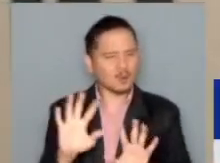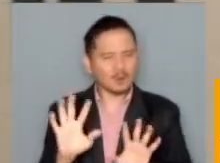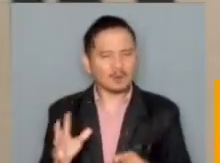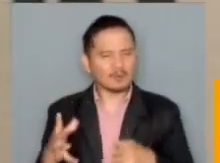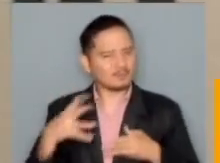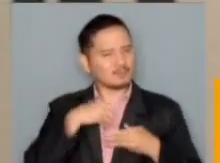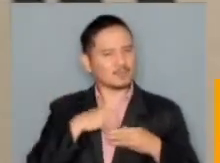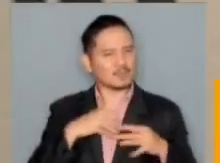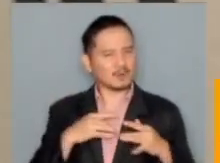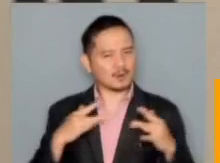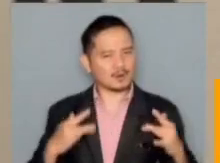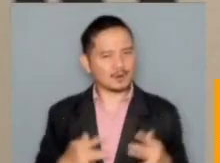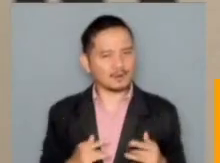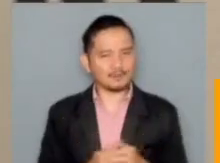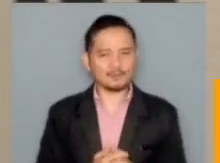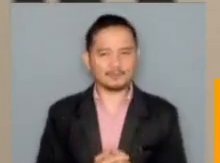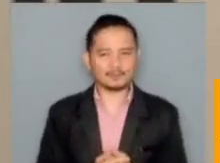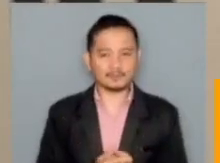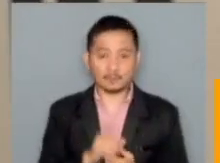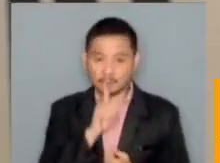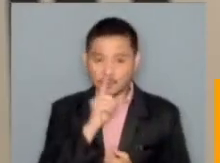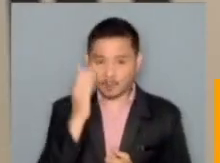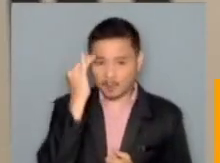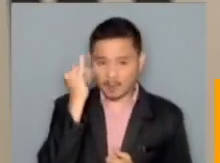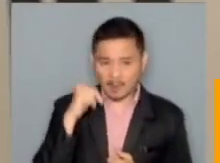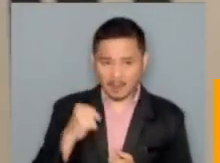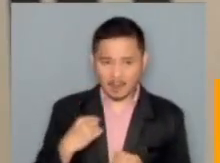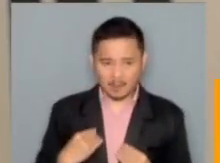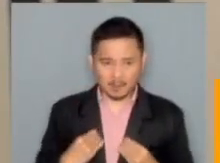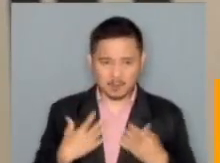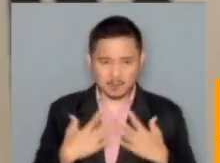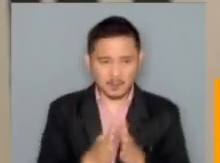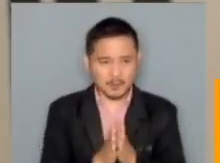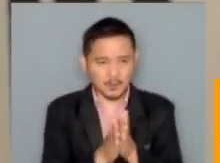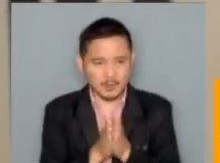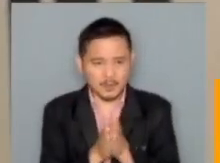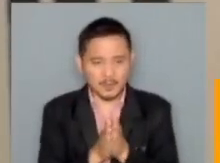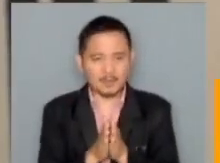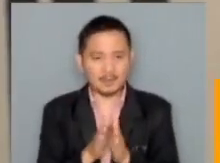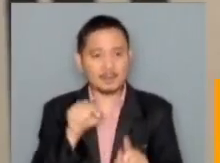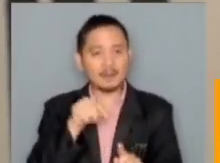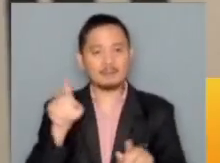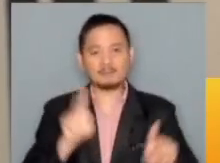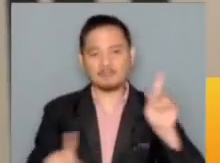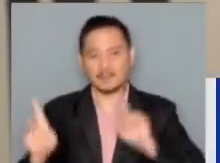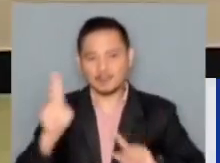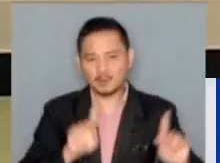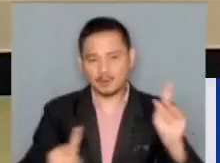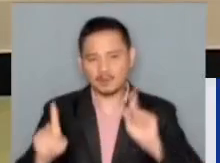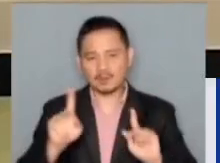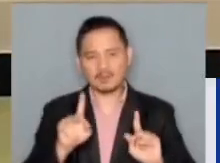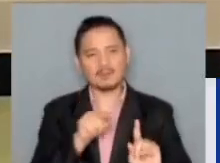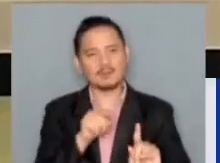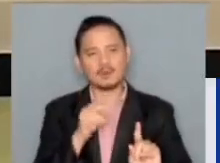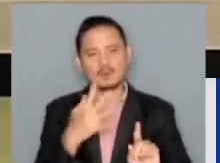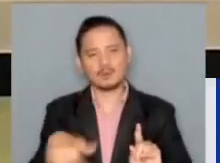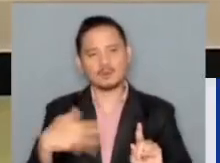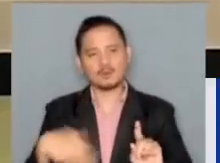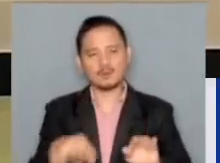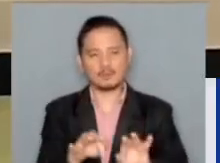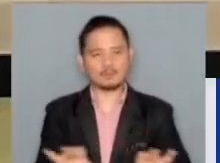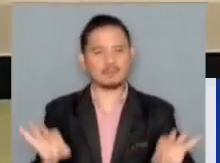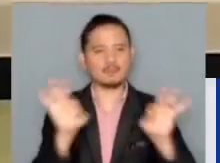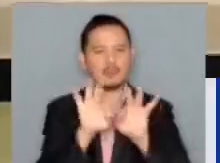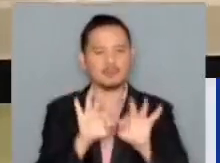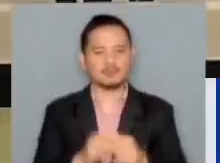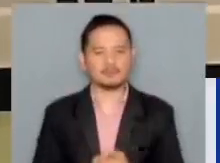very passionate is because the people that I am doing this for is worth it. Hands-on